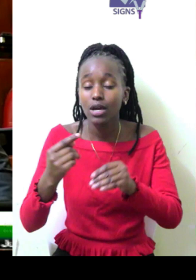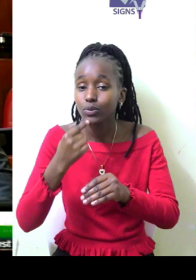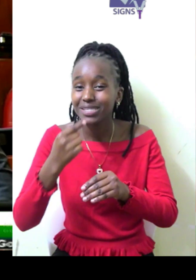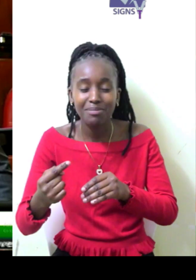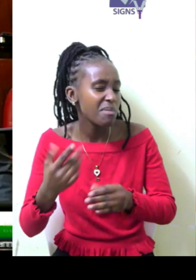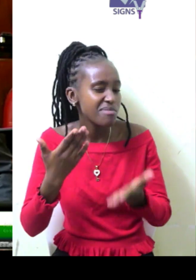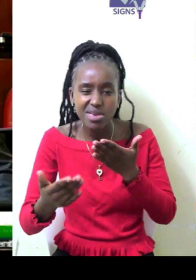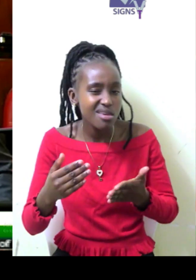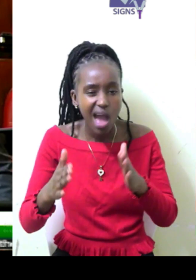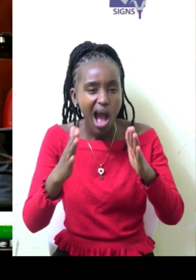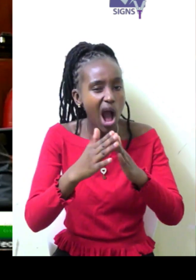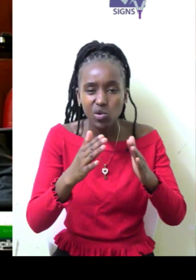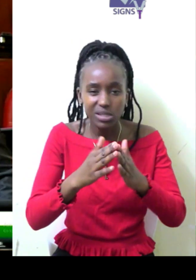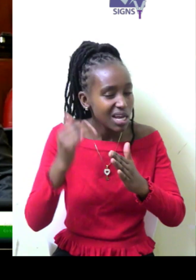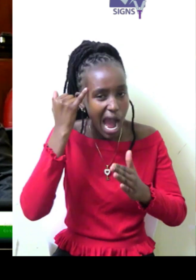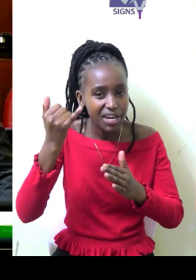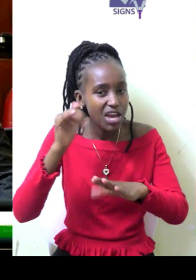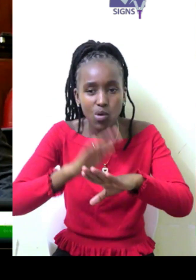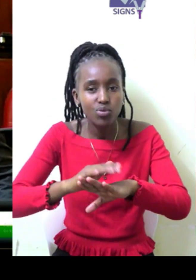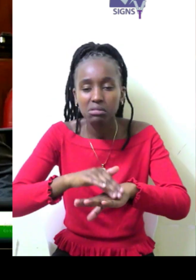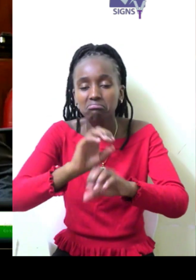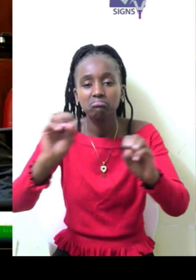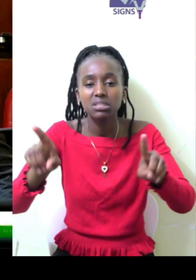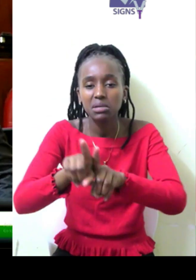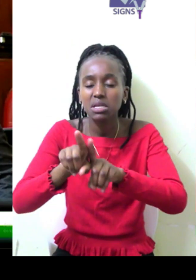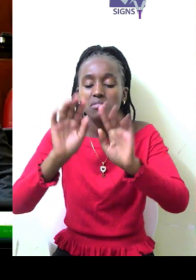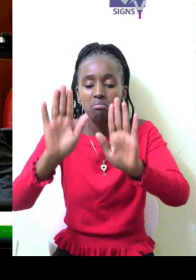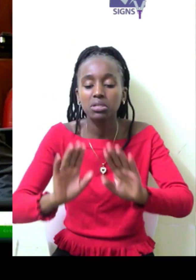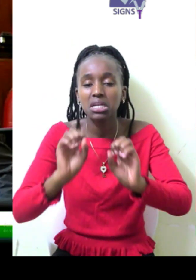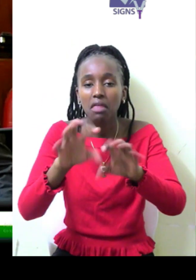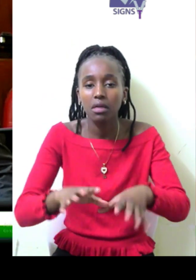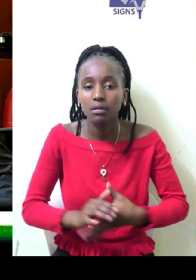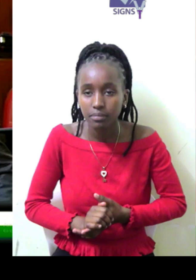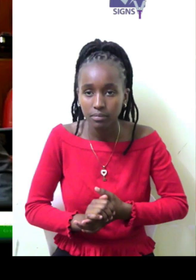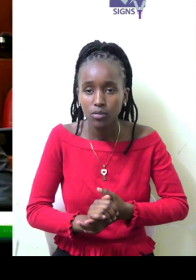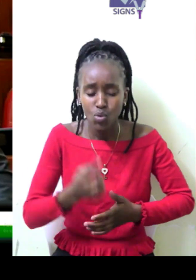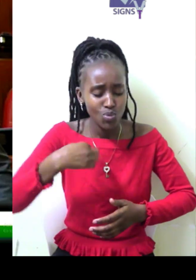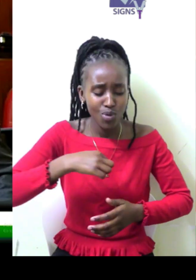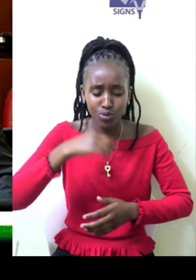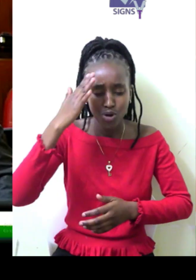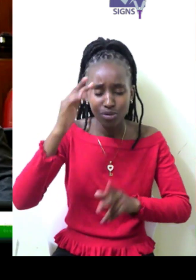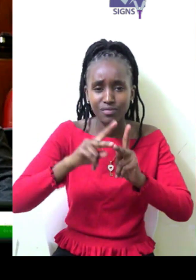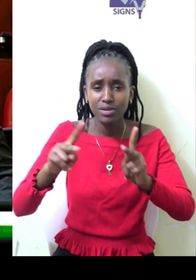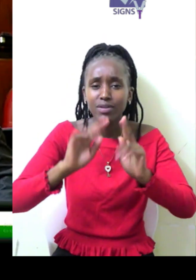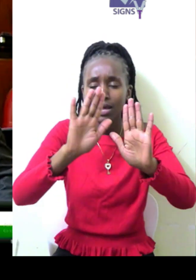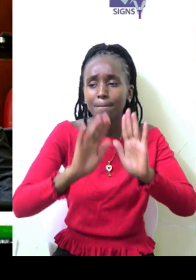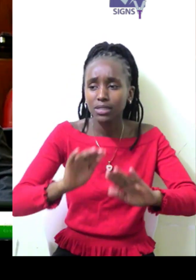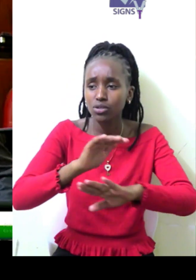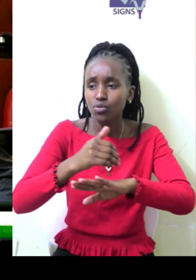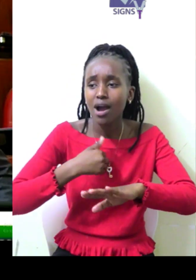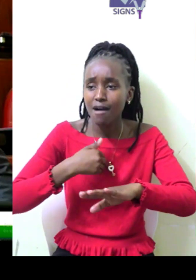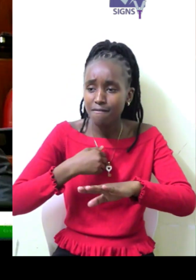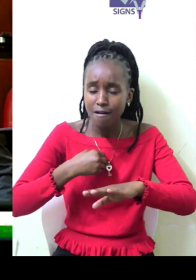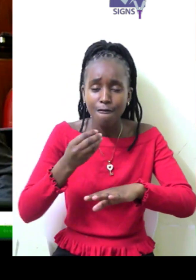not necessary. It is not a necessity. When we all know that it is important to have food, yes. It is important to have